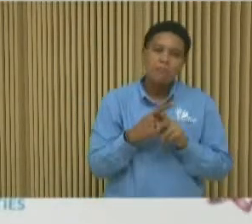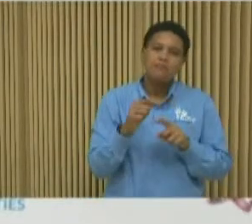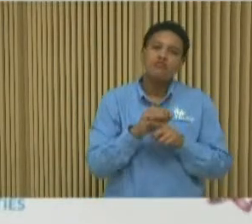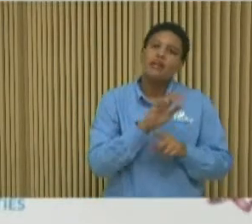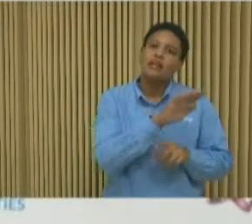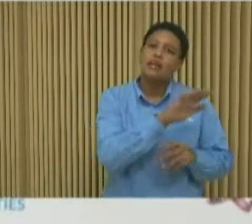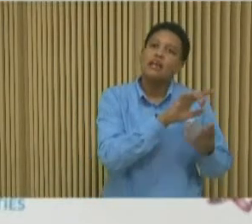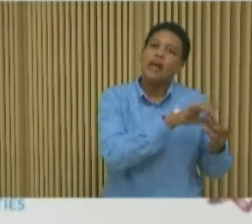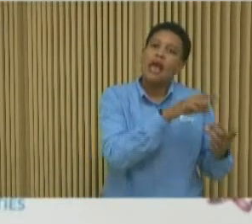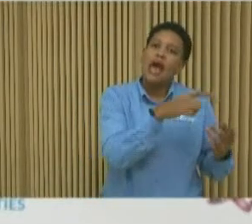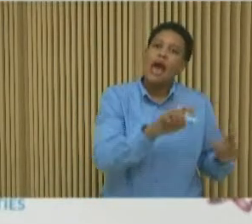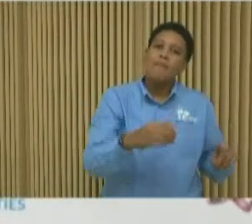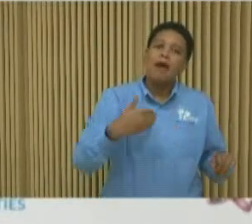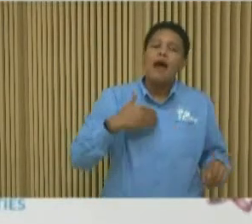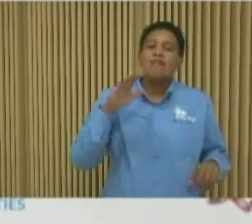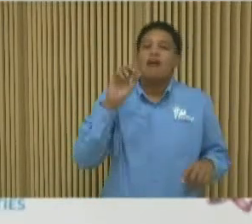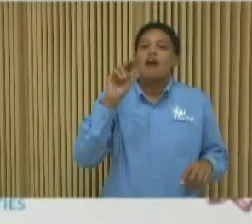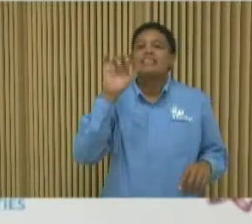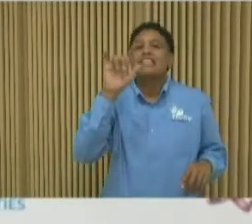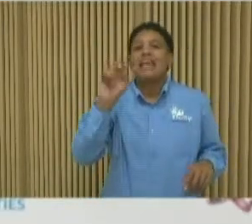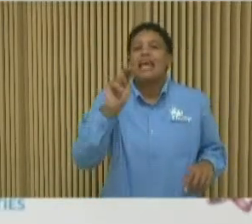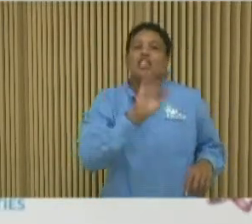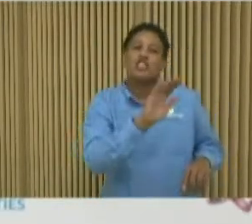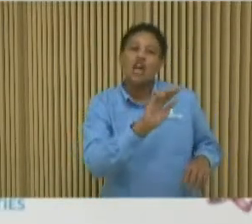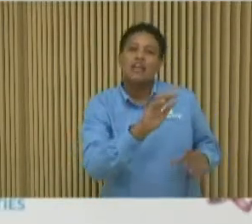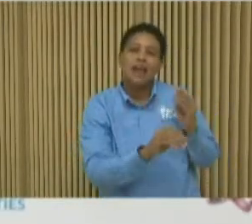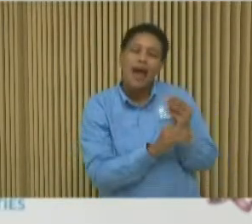that. You have conciliation, which